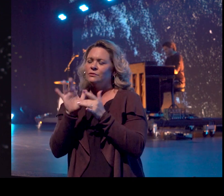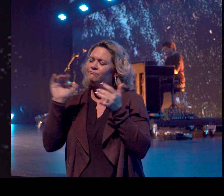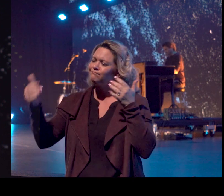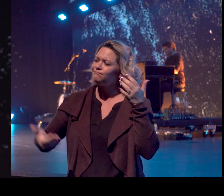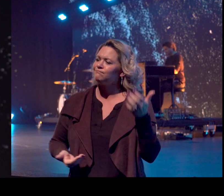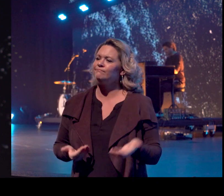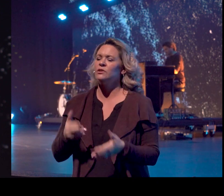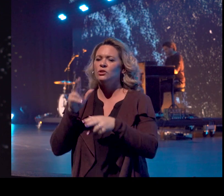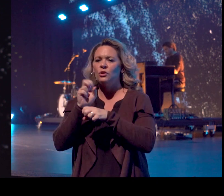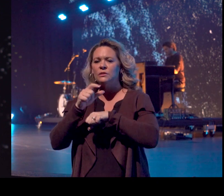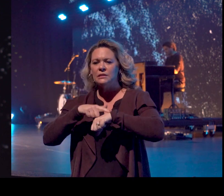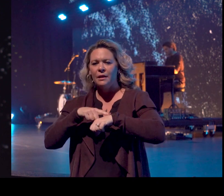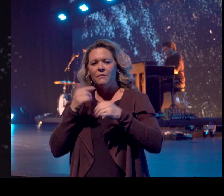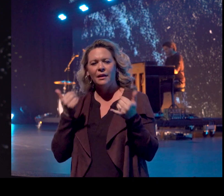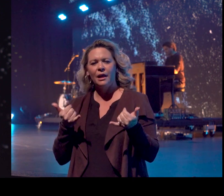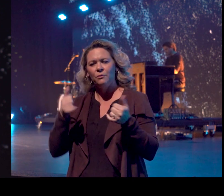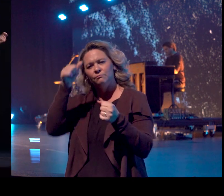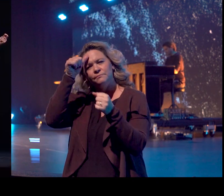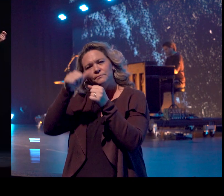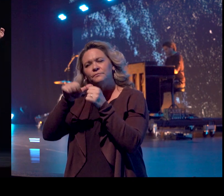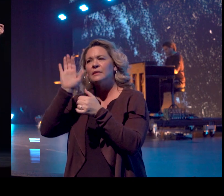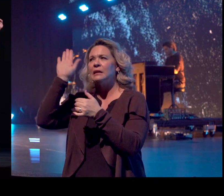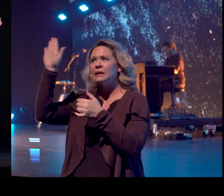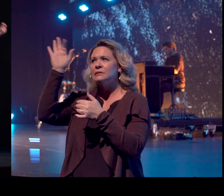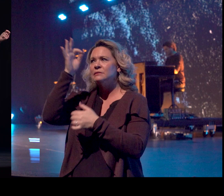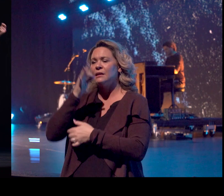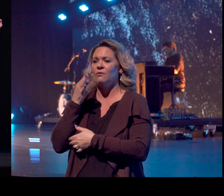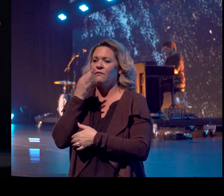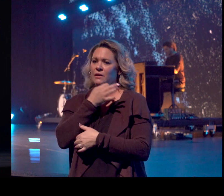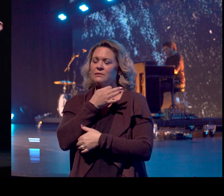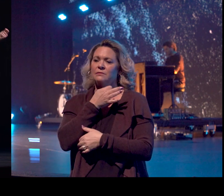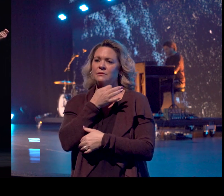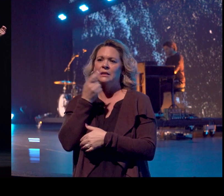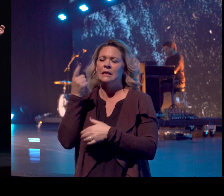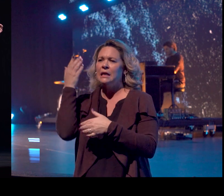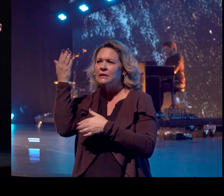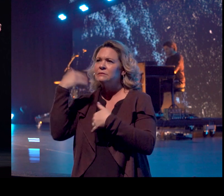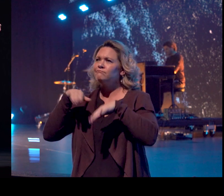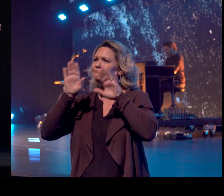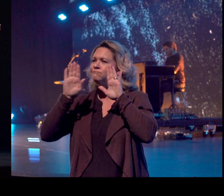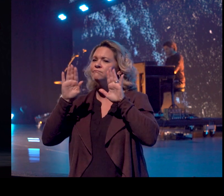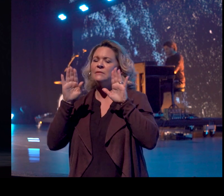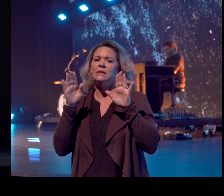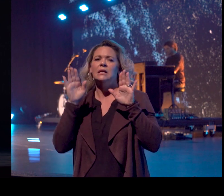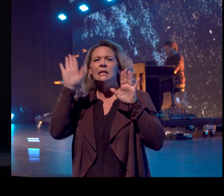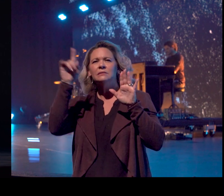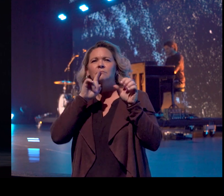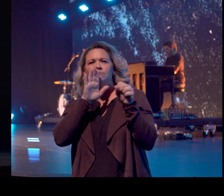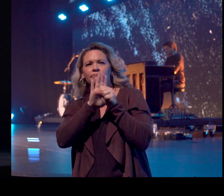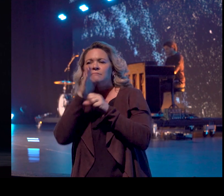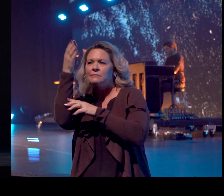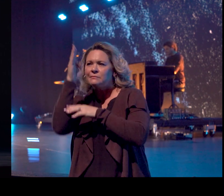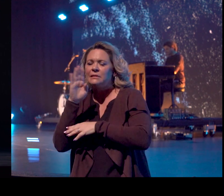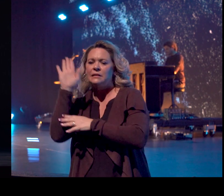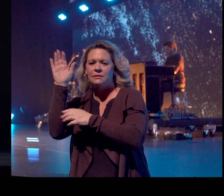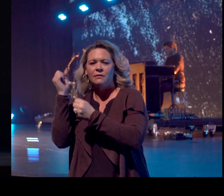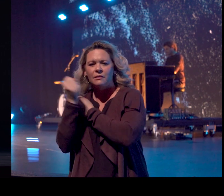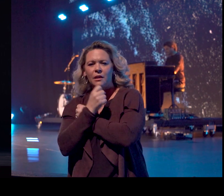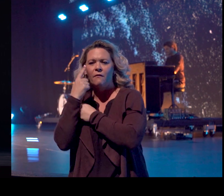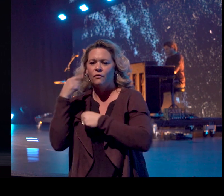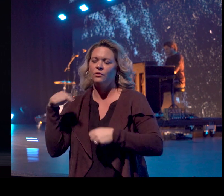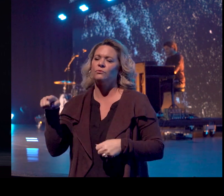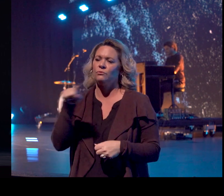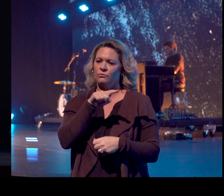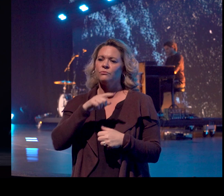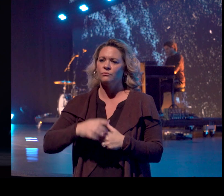of Jesus to use this time to not only remember his sacrifice, but remember how his commitment to God